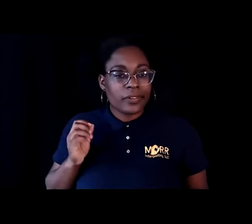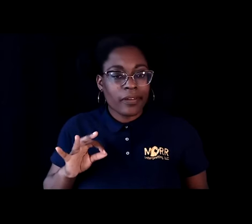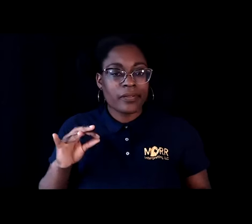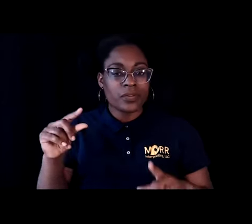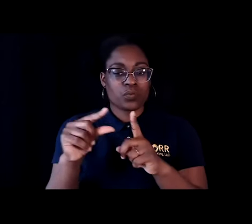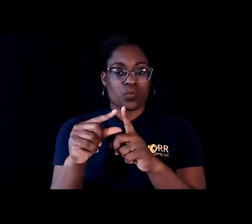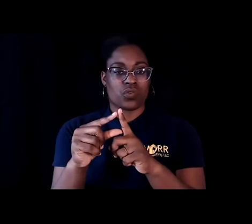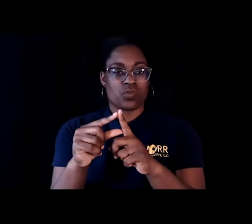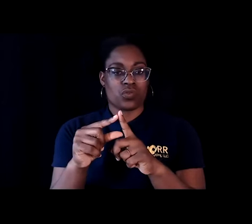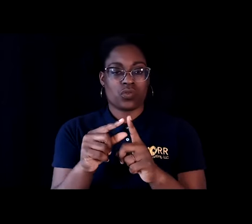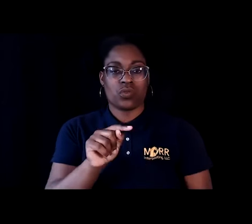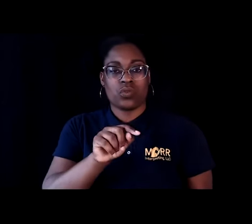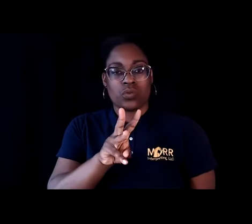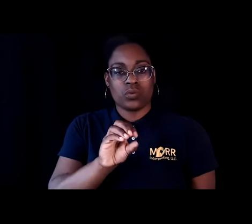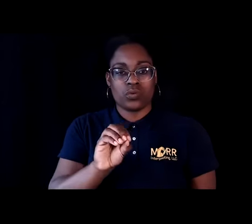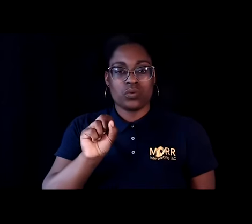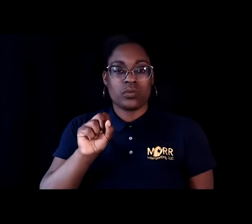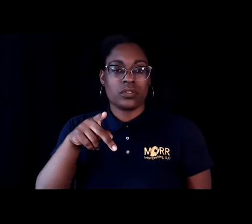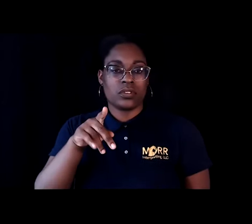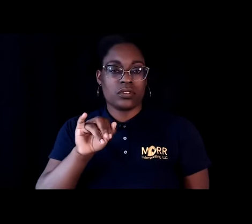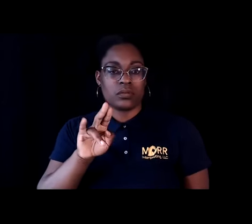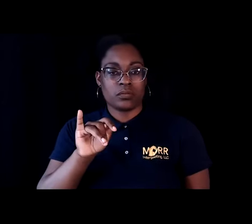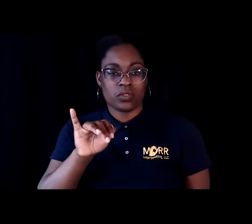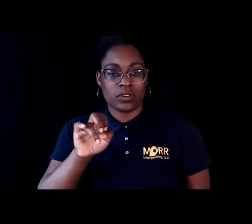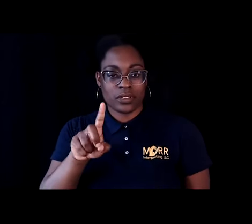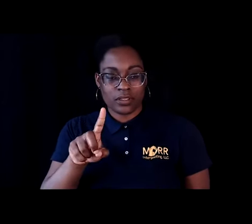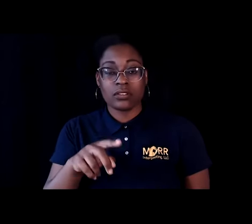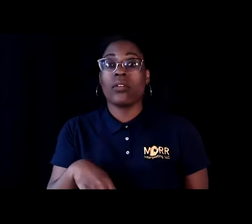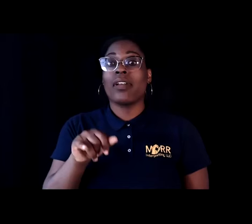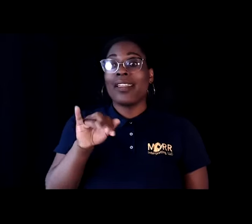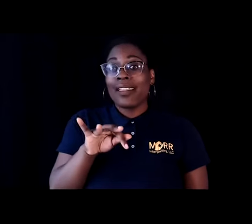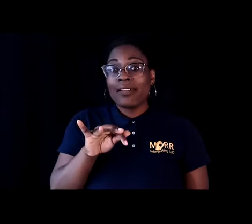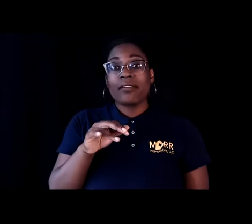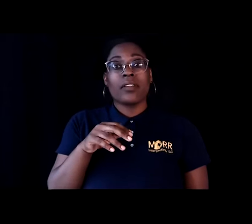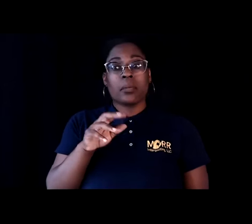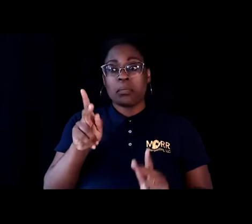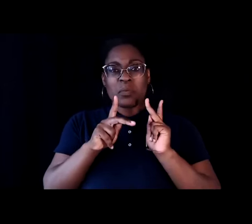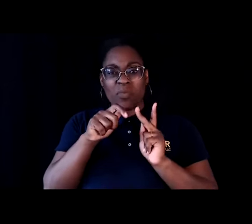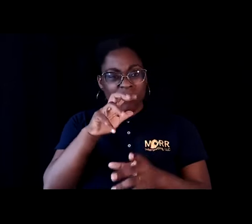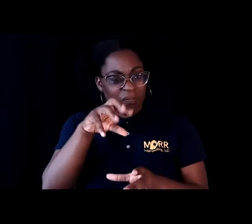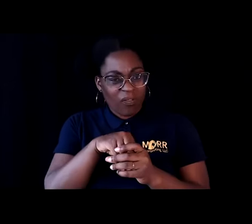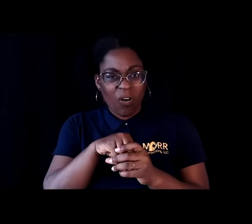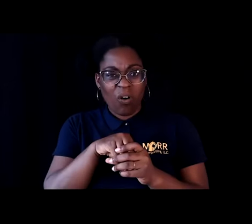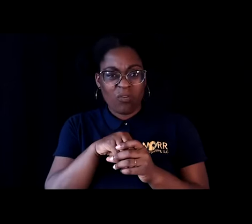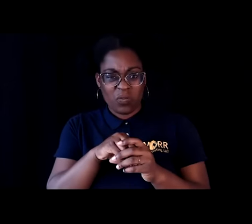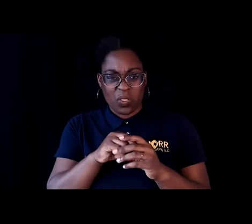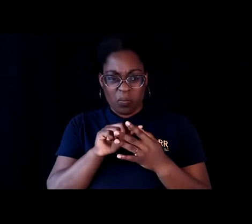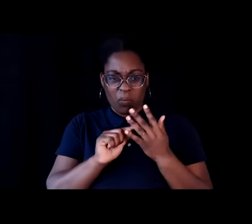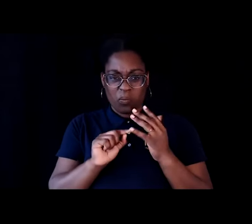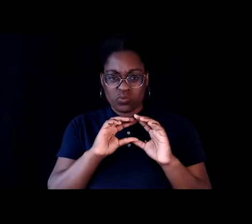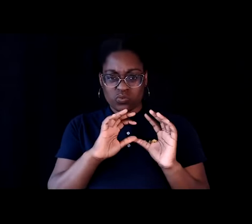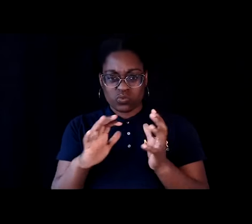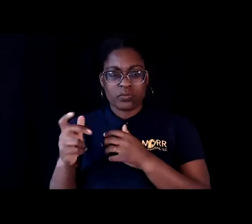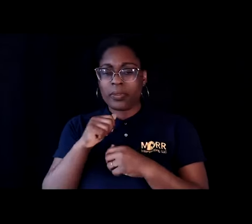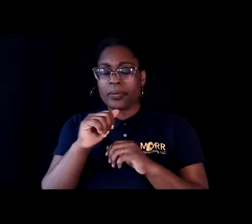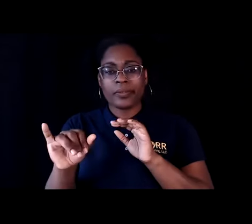Two-Spirit. And so if other people who are not from those groups, who are not members of nations, who are not